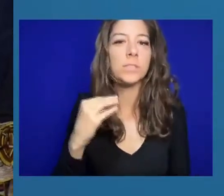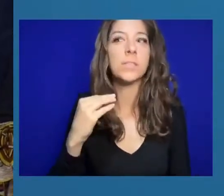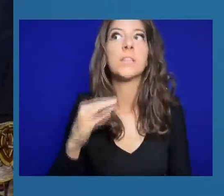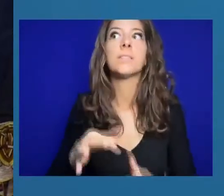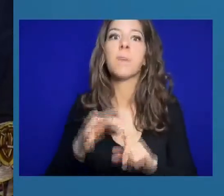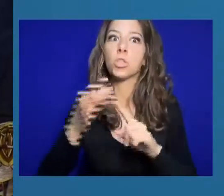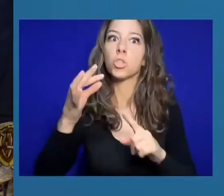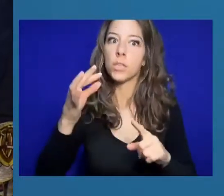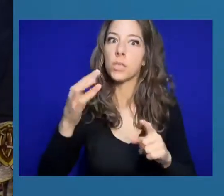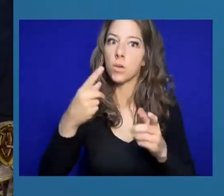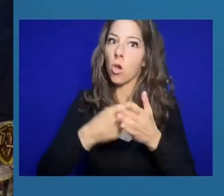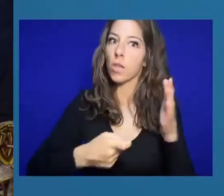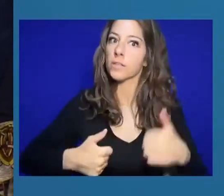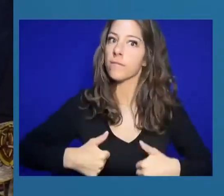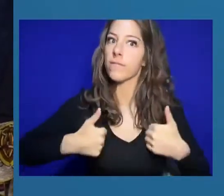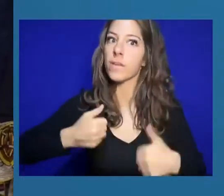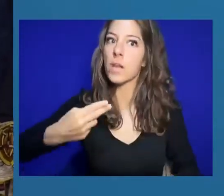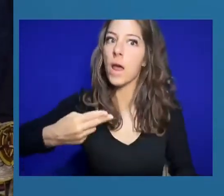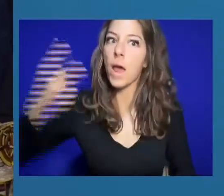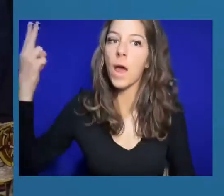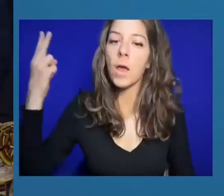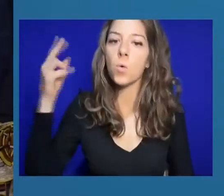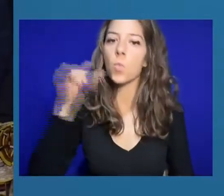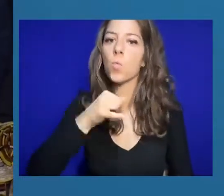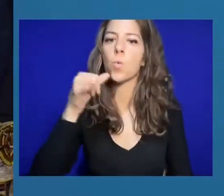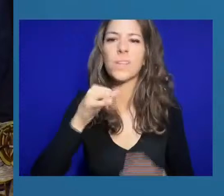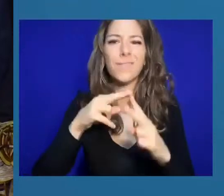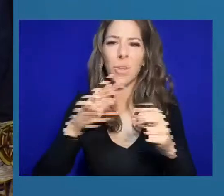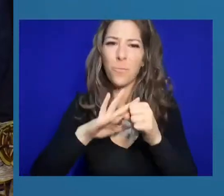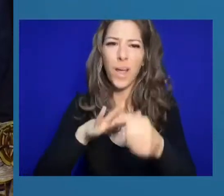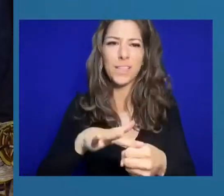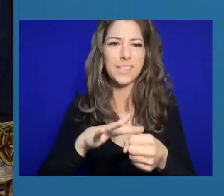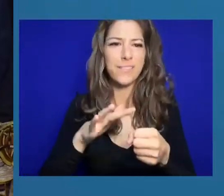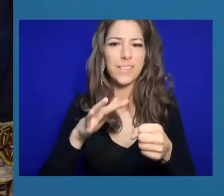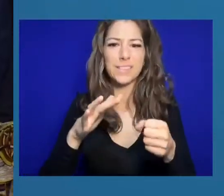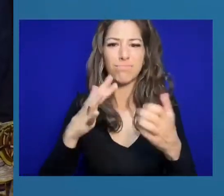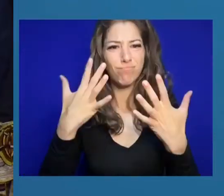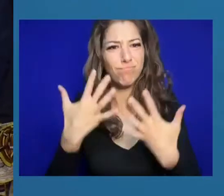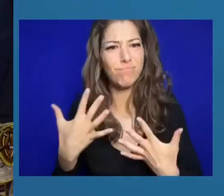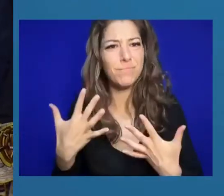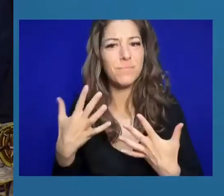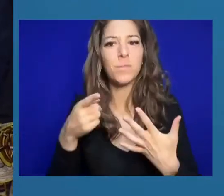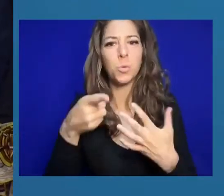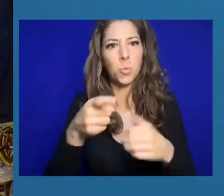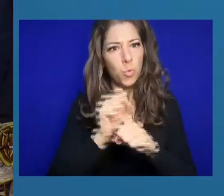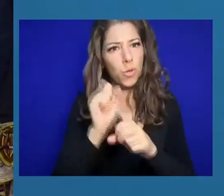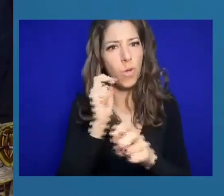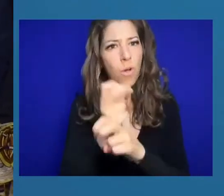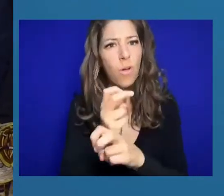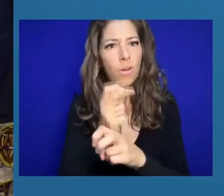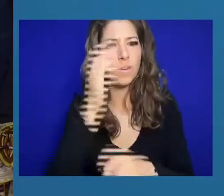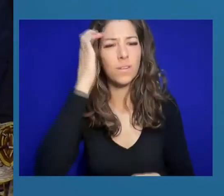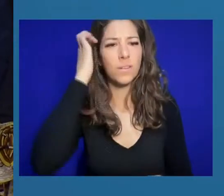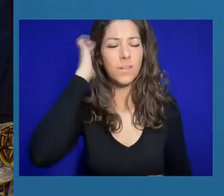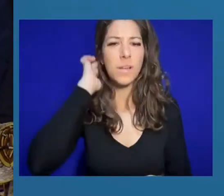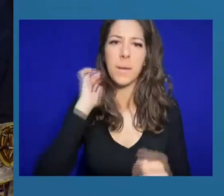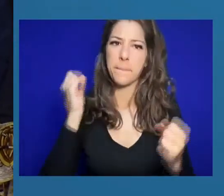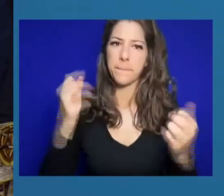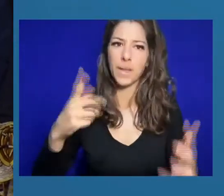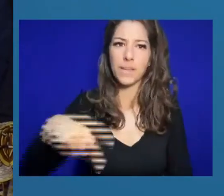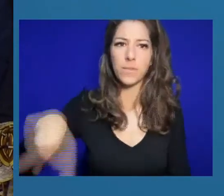living. It is oppressive. It is so discouraging because you work hard. And many of